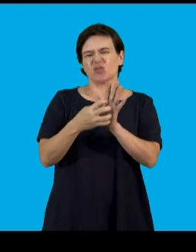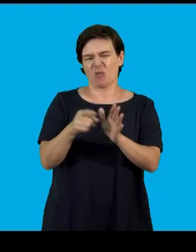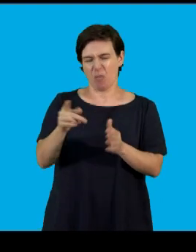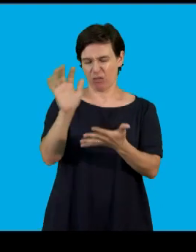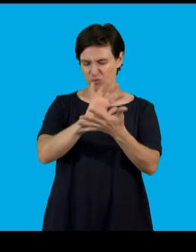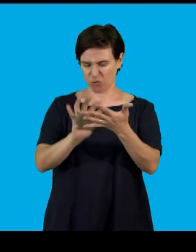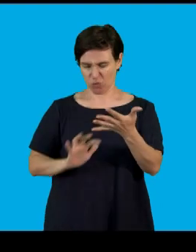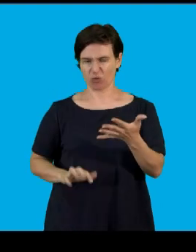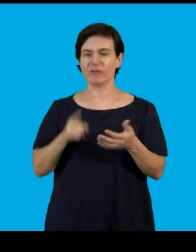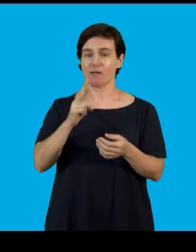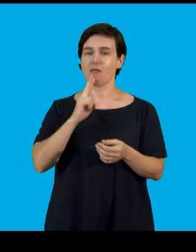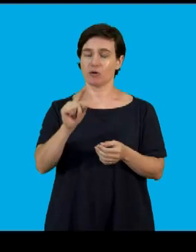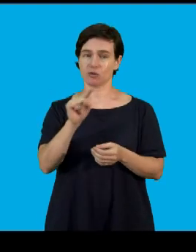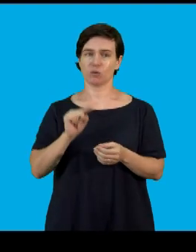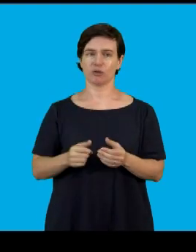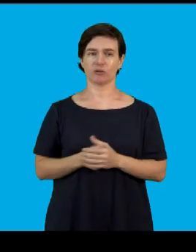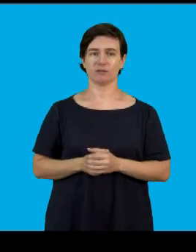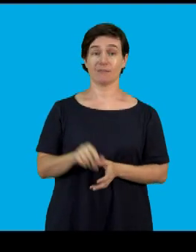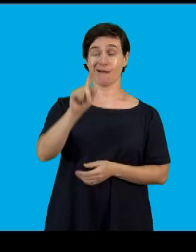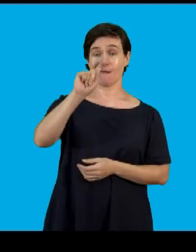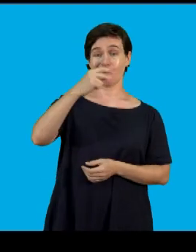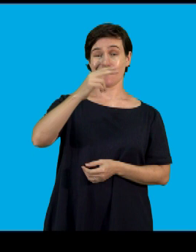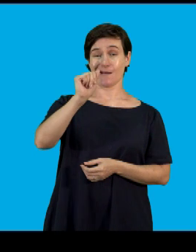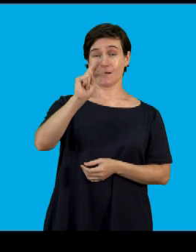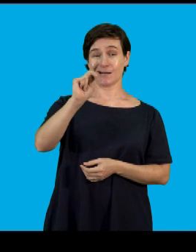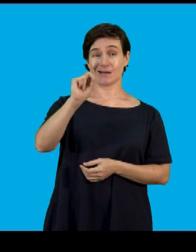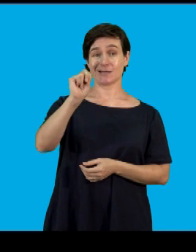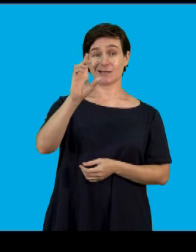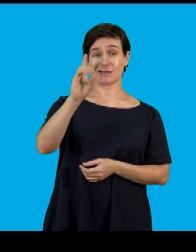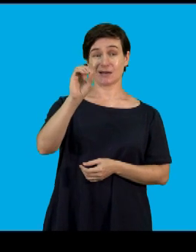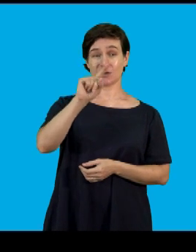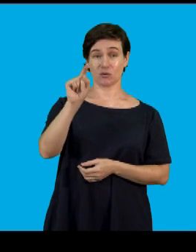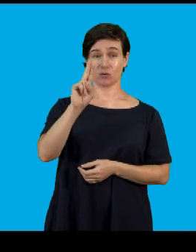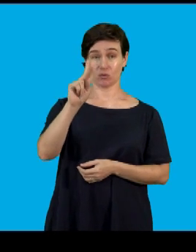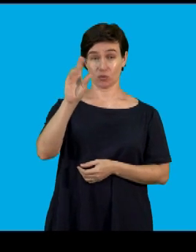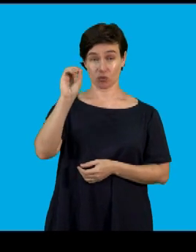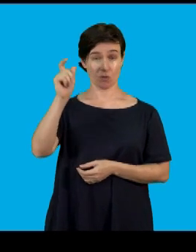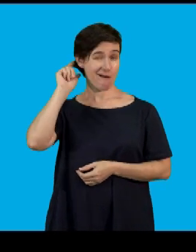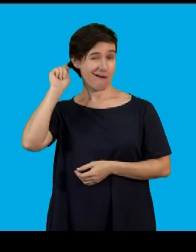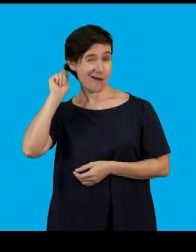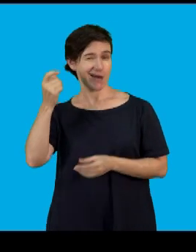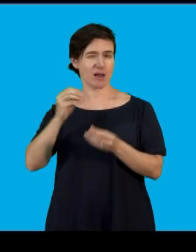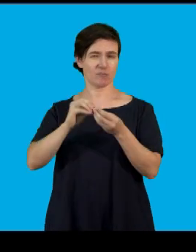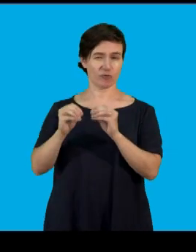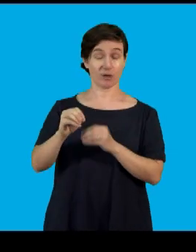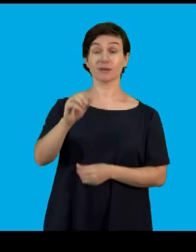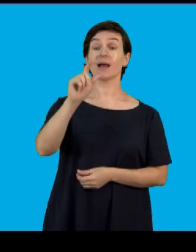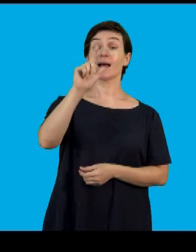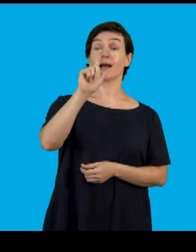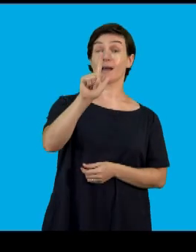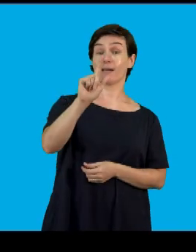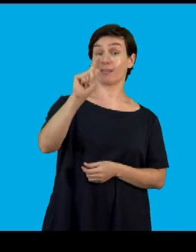below and answer the questions that follow. Thando Zuko Hair Product Manufacturers Ltd, which is